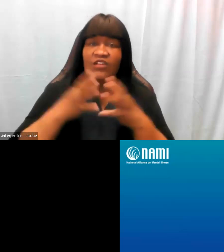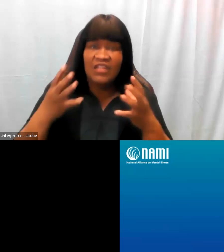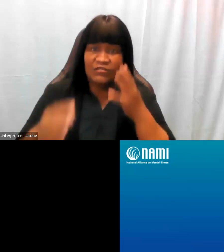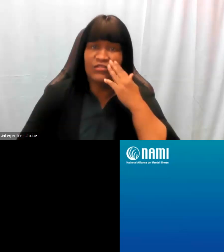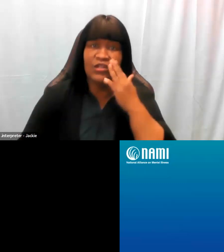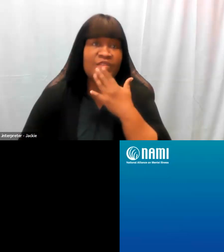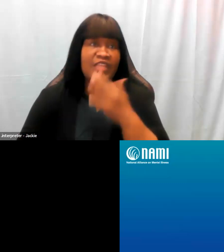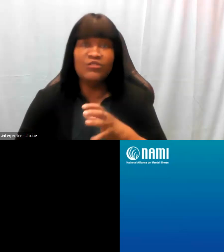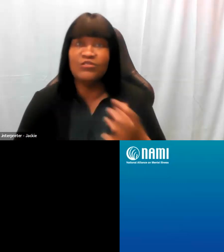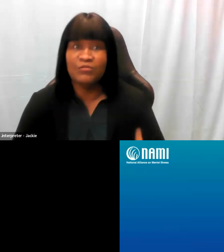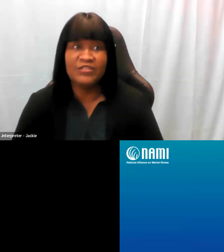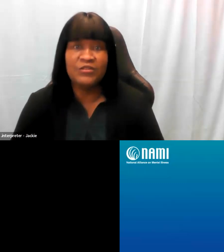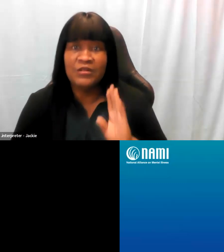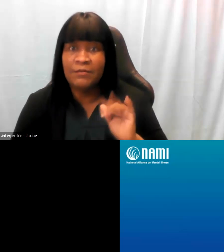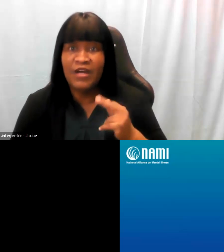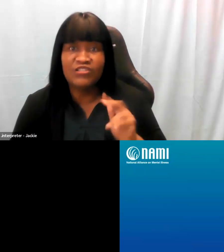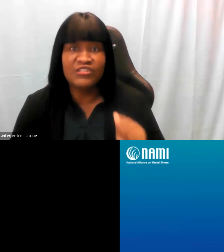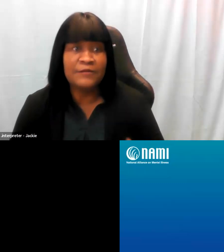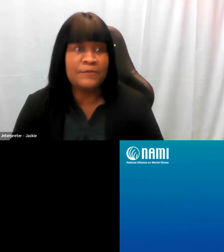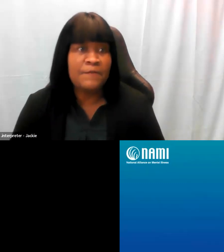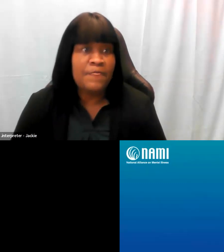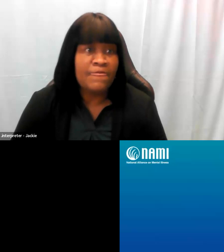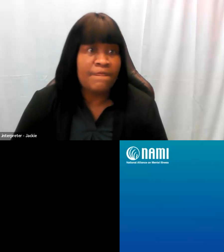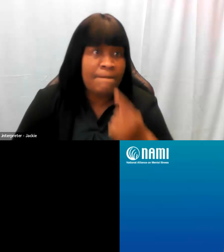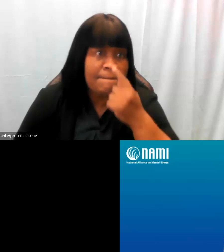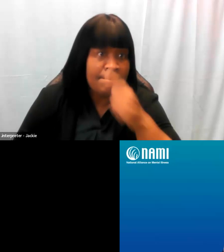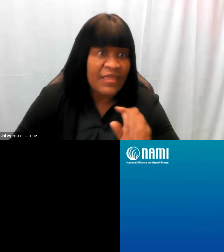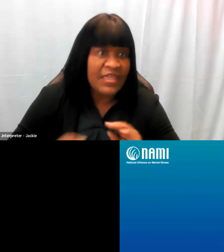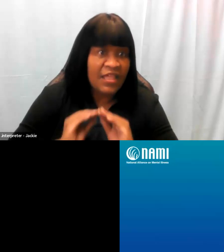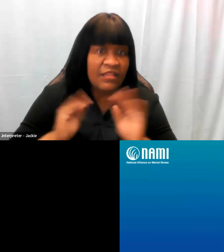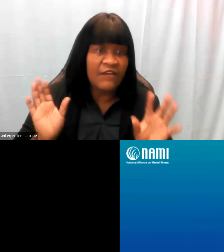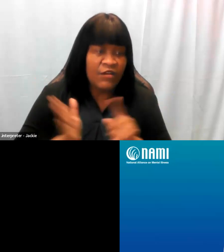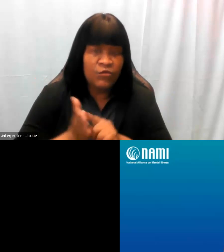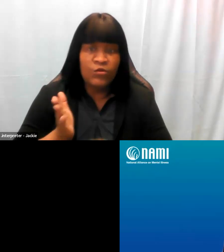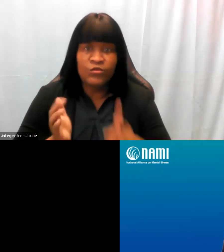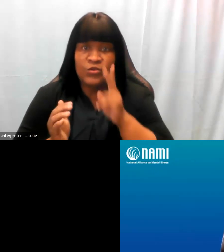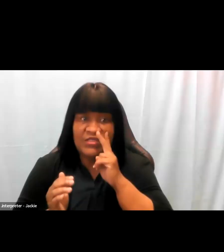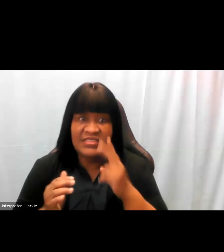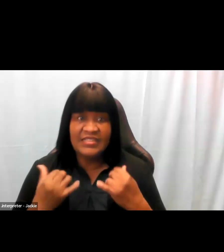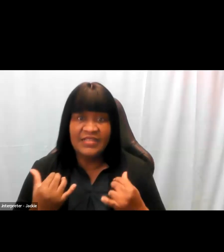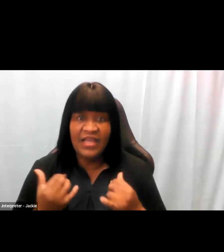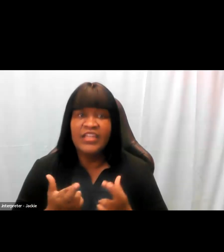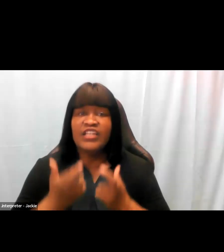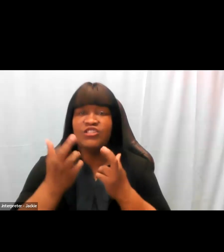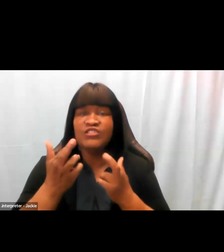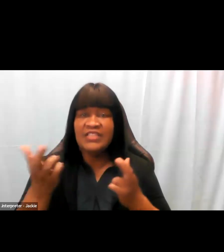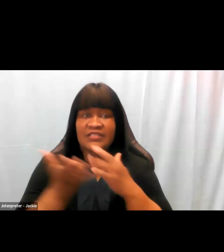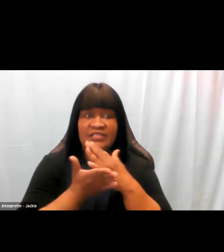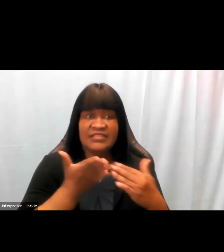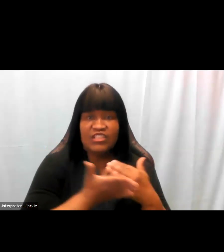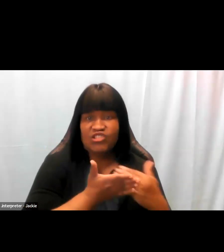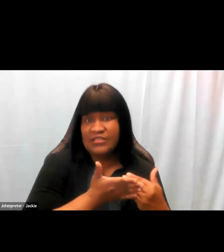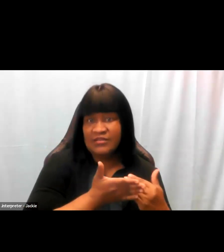So thank you. So Jamie, can I just for a moment clarify that what you're seeing, folks, is the recommendation section.